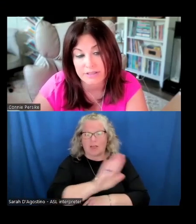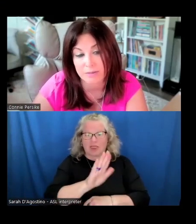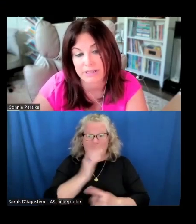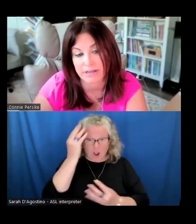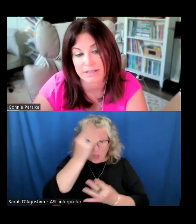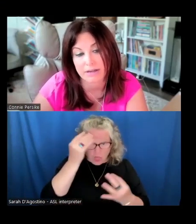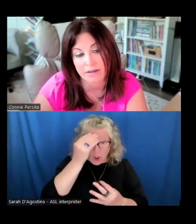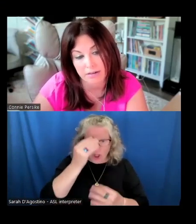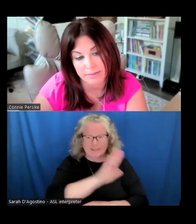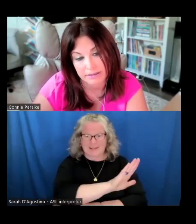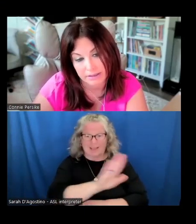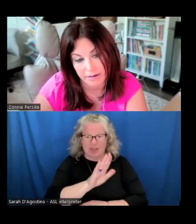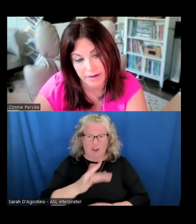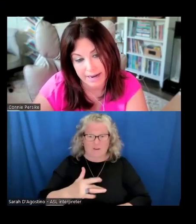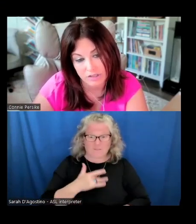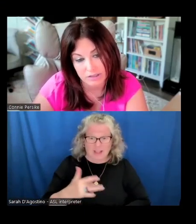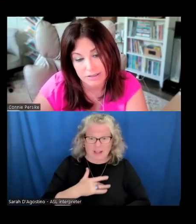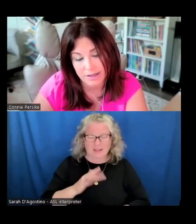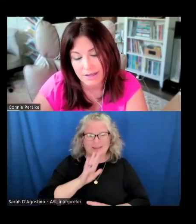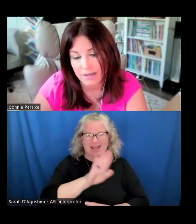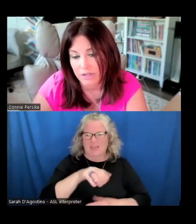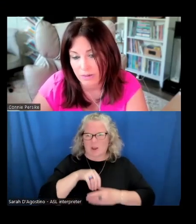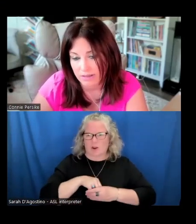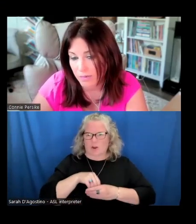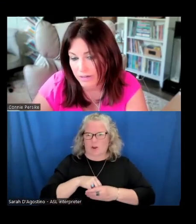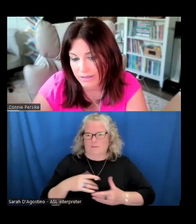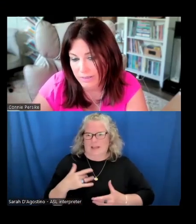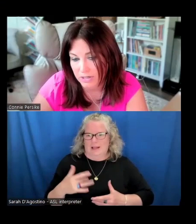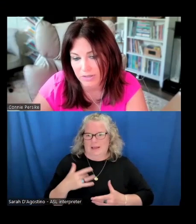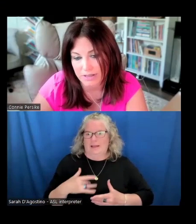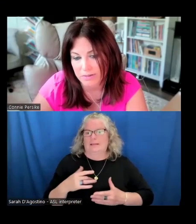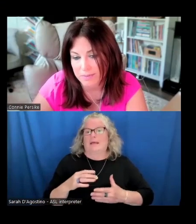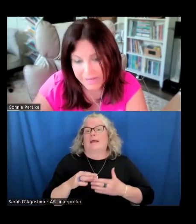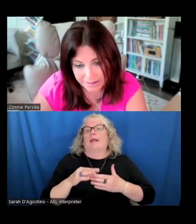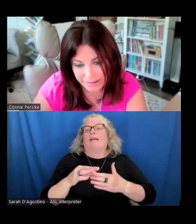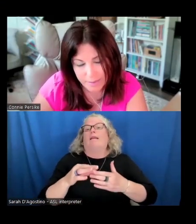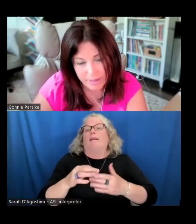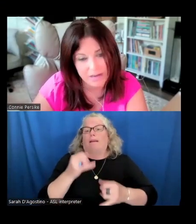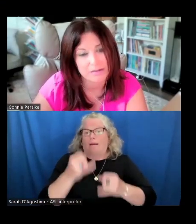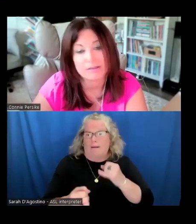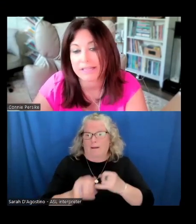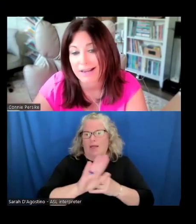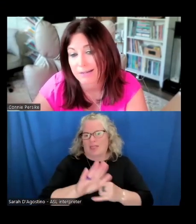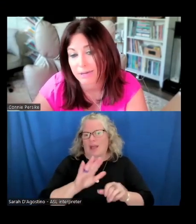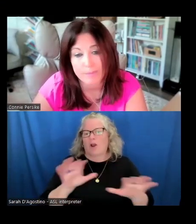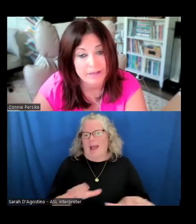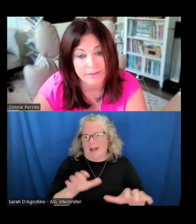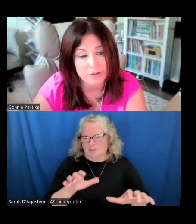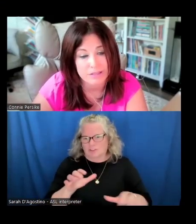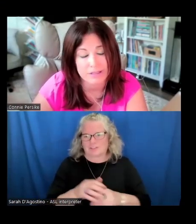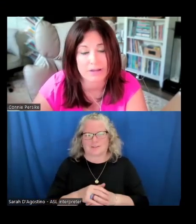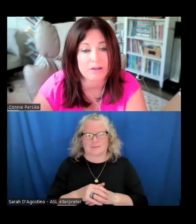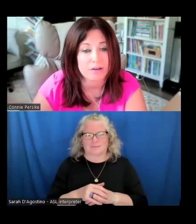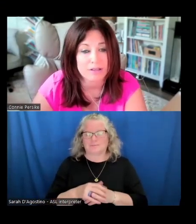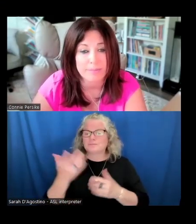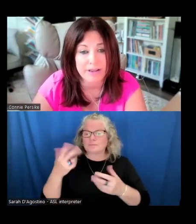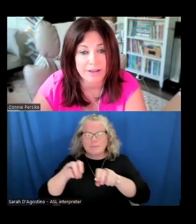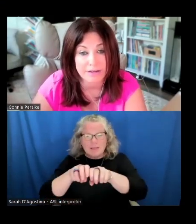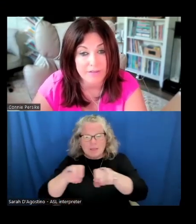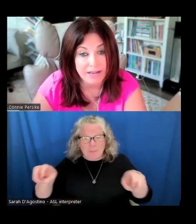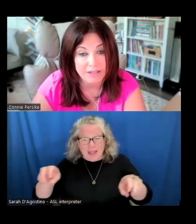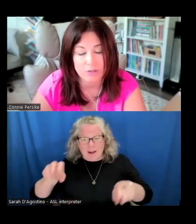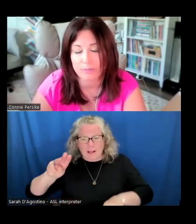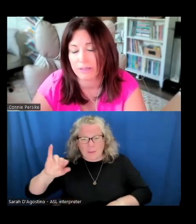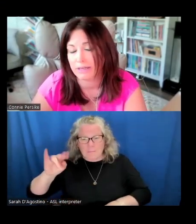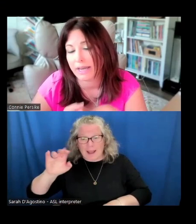nervous system states, and ultimately their actions. So I think one of the speakers, I think it was Michael on the panel, he talked about how behavior does not occur in